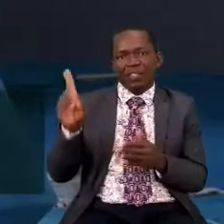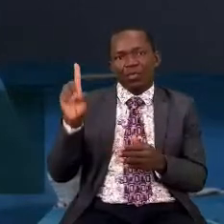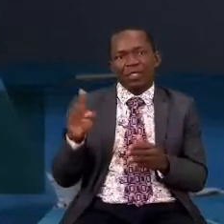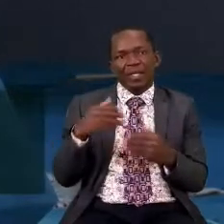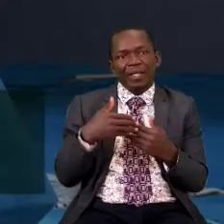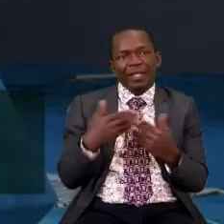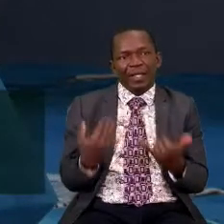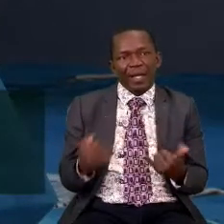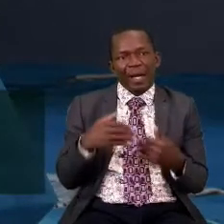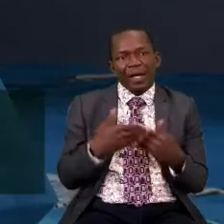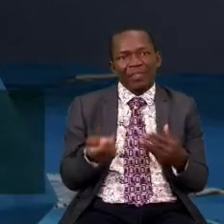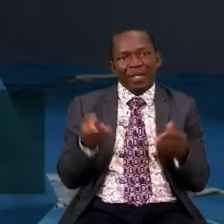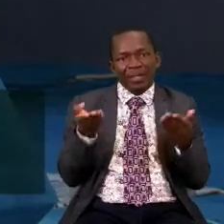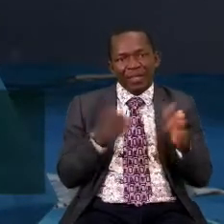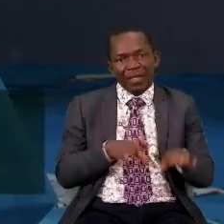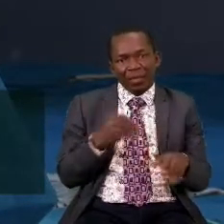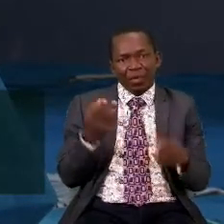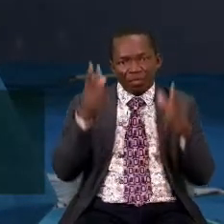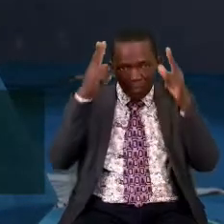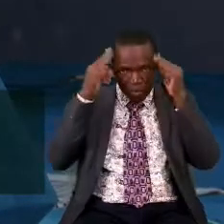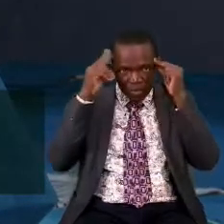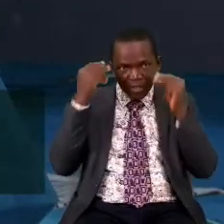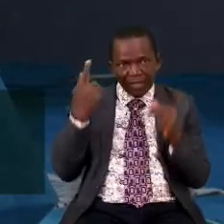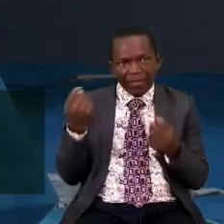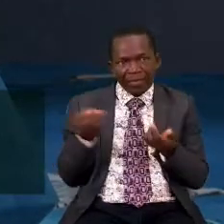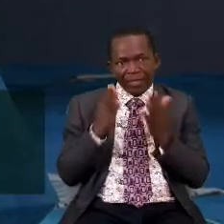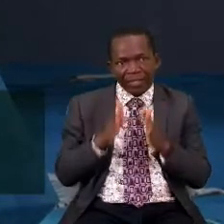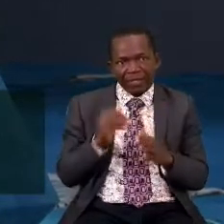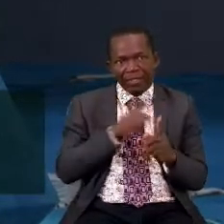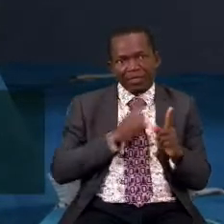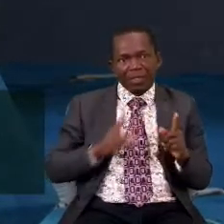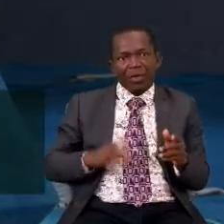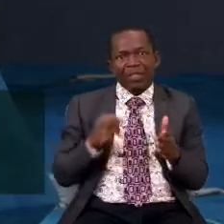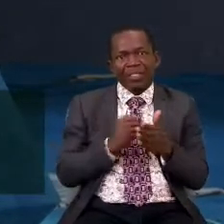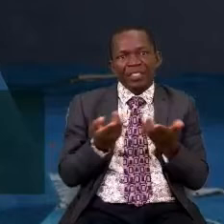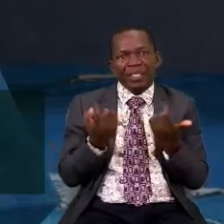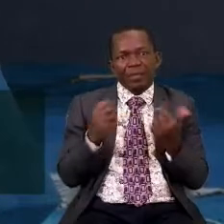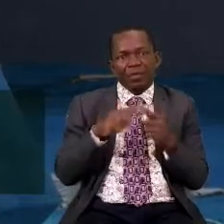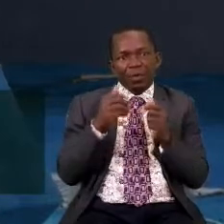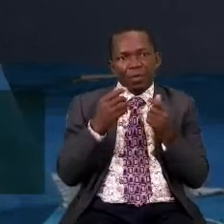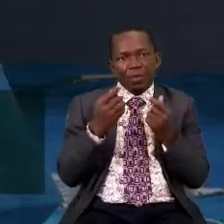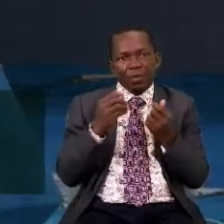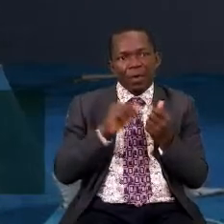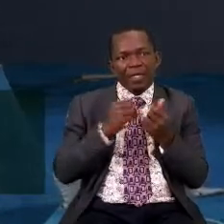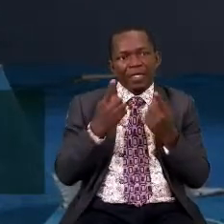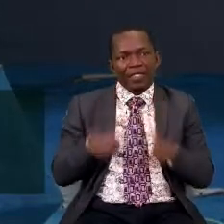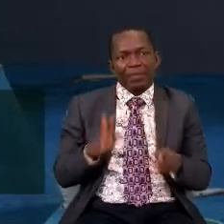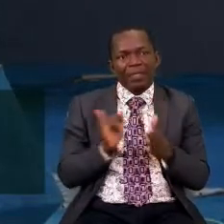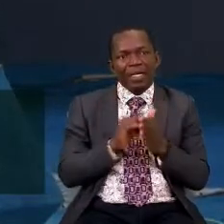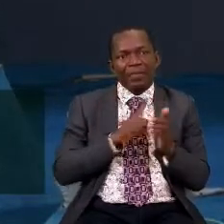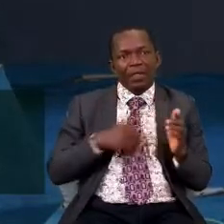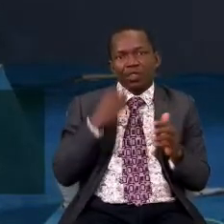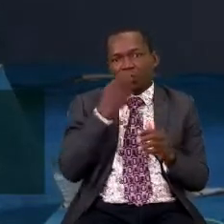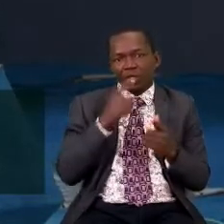unto Joshua the son of Nun, Moses' servant, saying, what did he say? Verse 2, in verse 3, he said, Moses, my